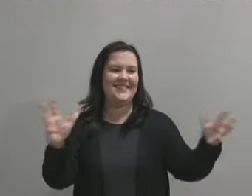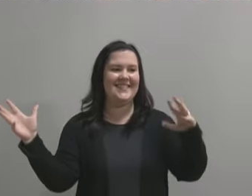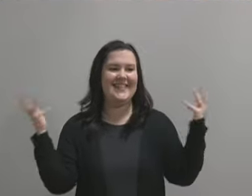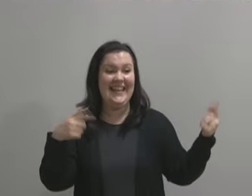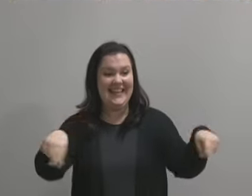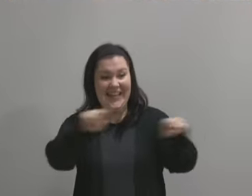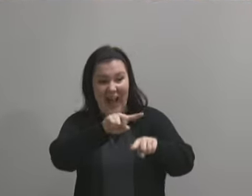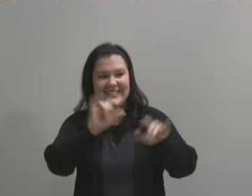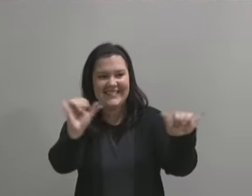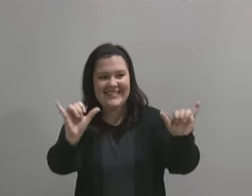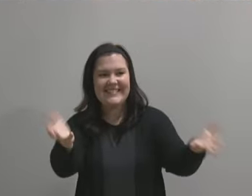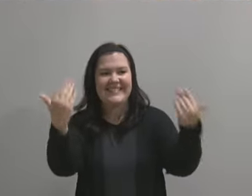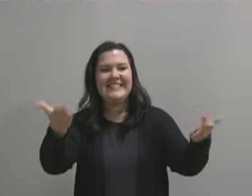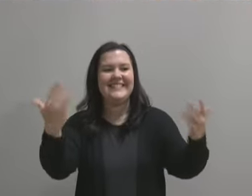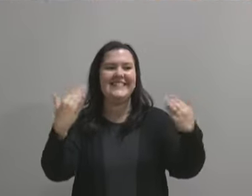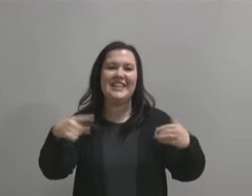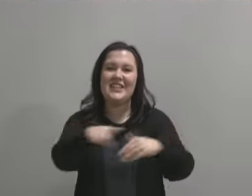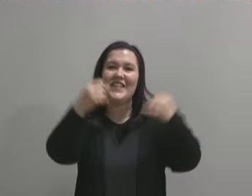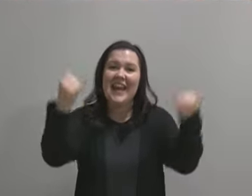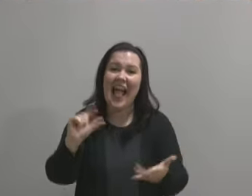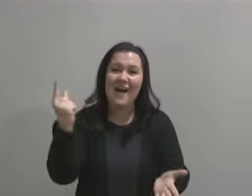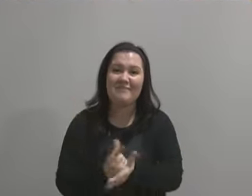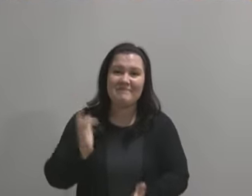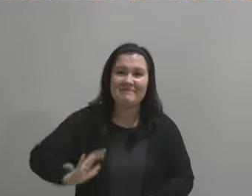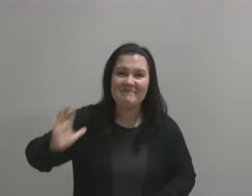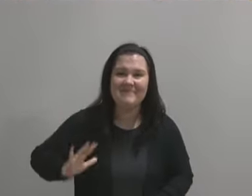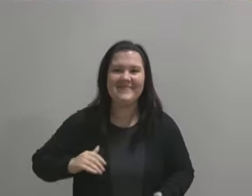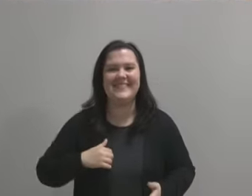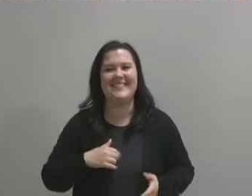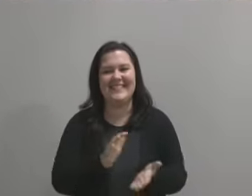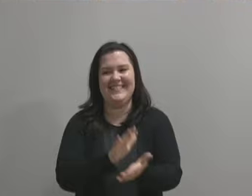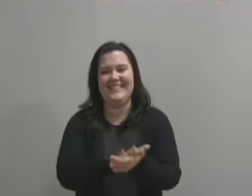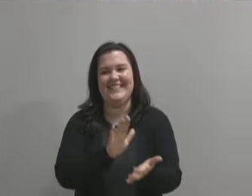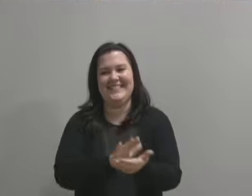Yeah. You too! You are now alumni!